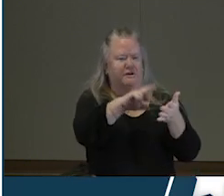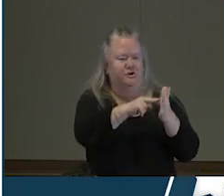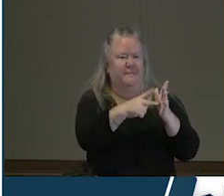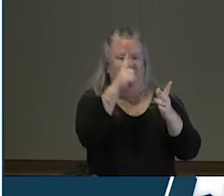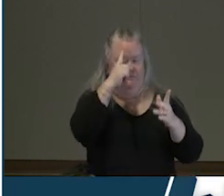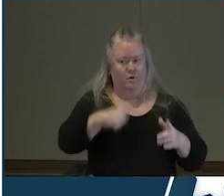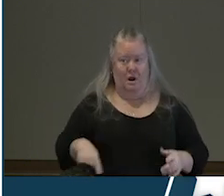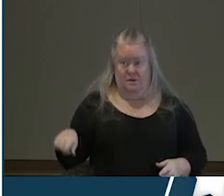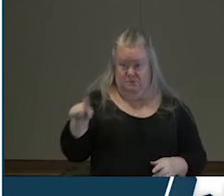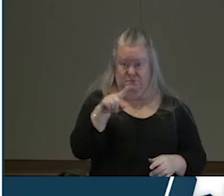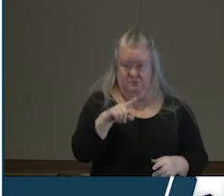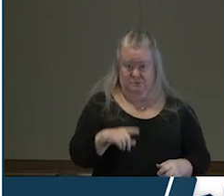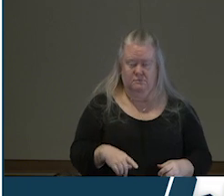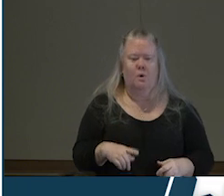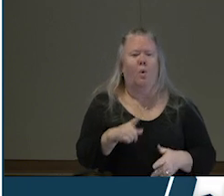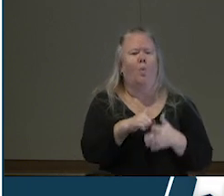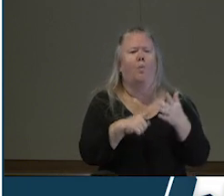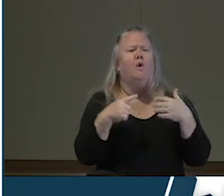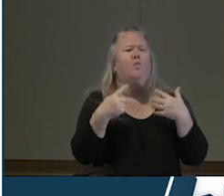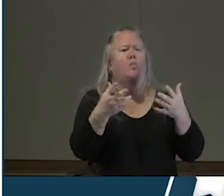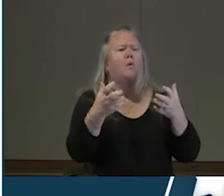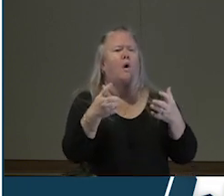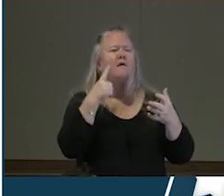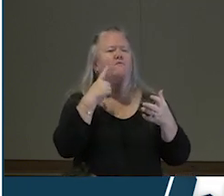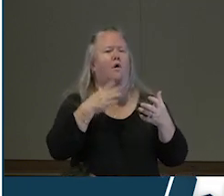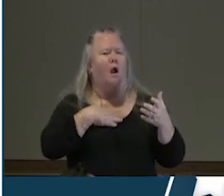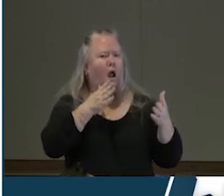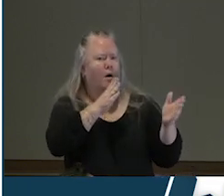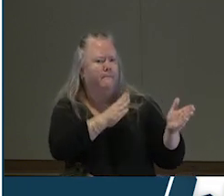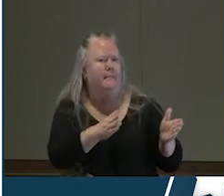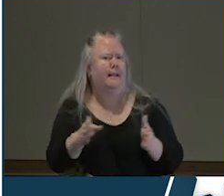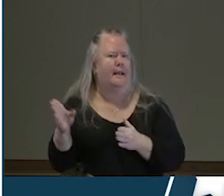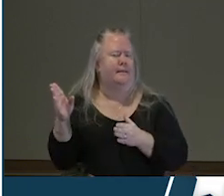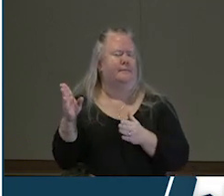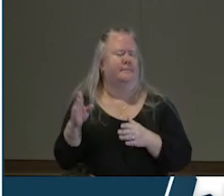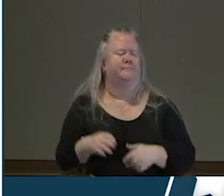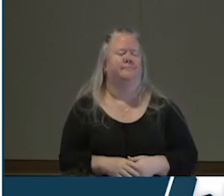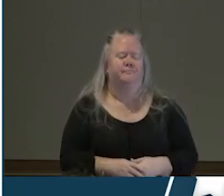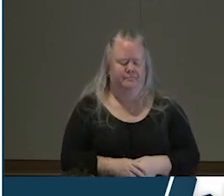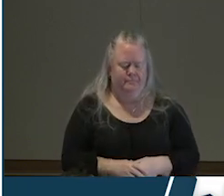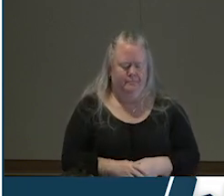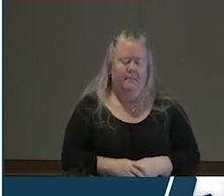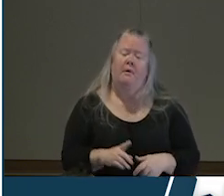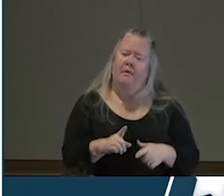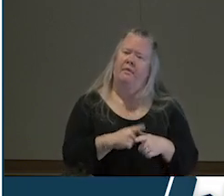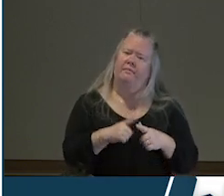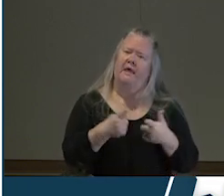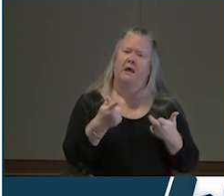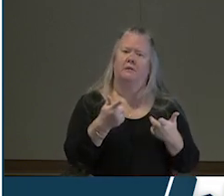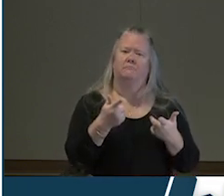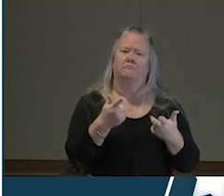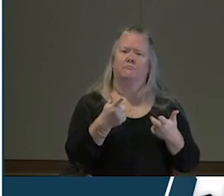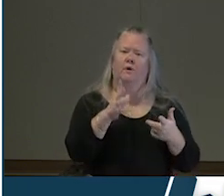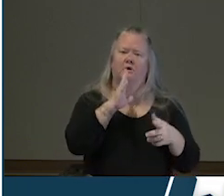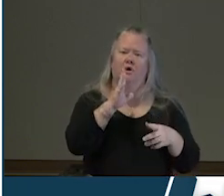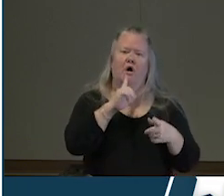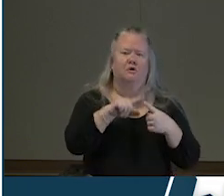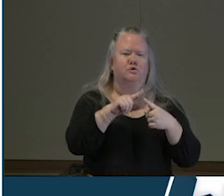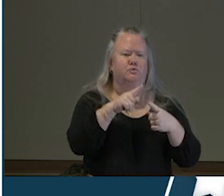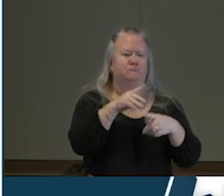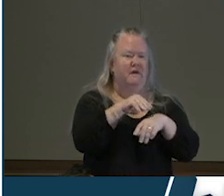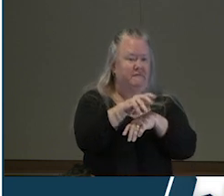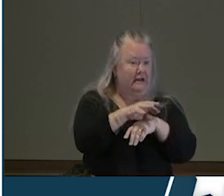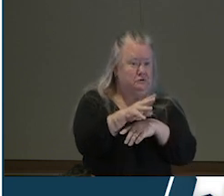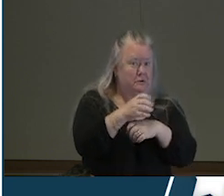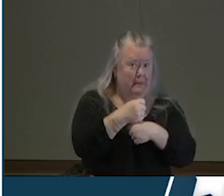for us, right? What do we want for our plan? And then we can meet with advisors and make sure that we're making